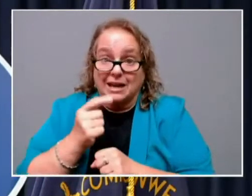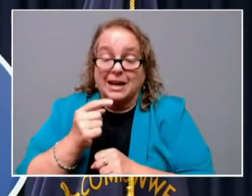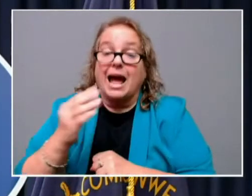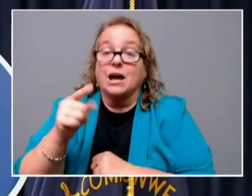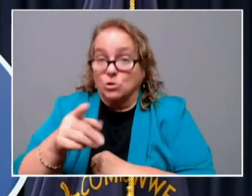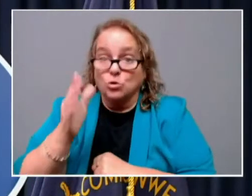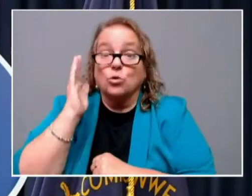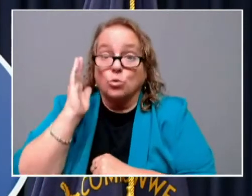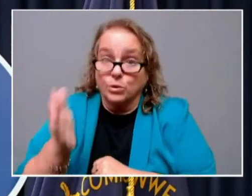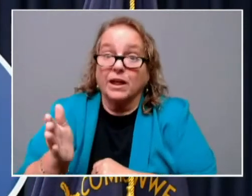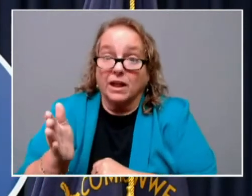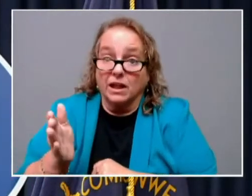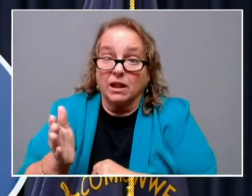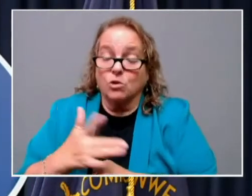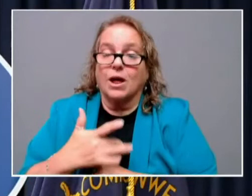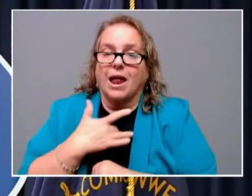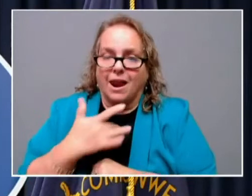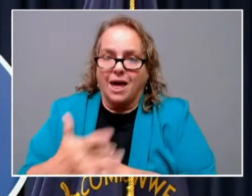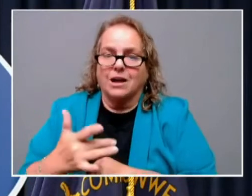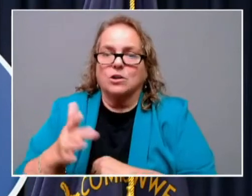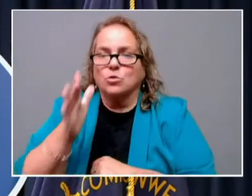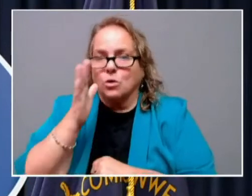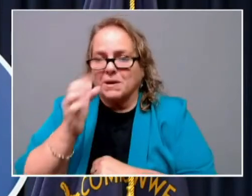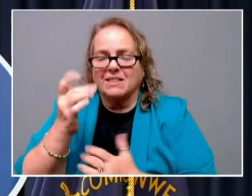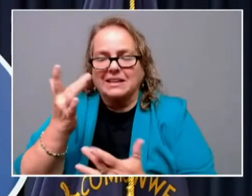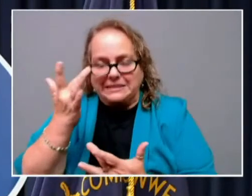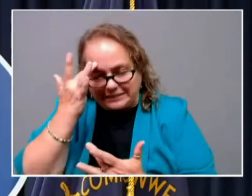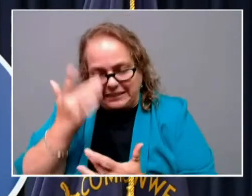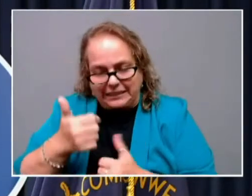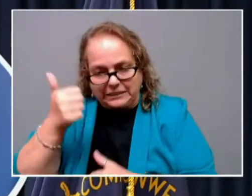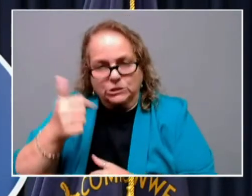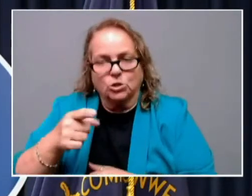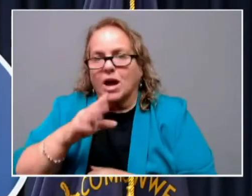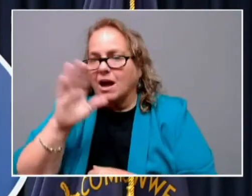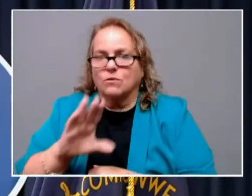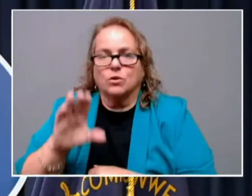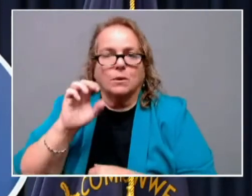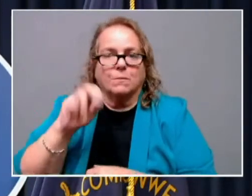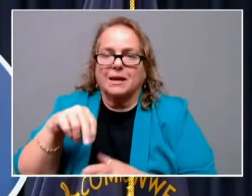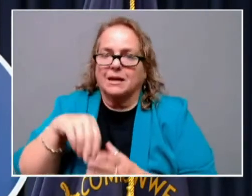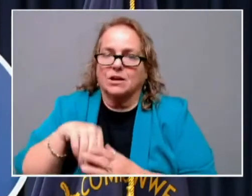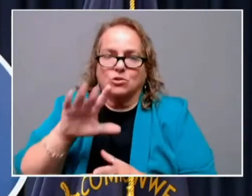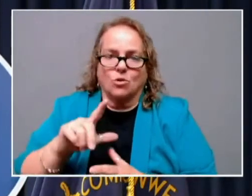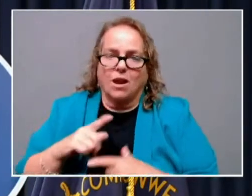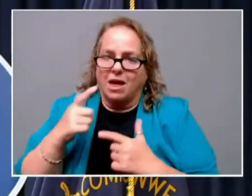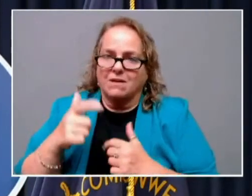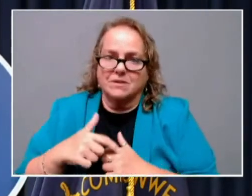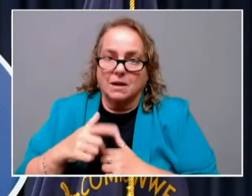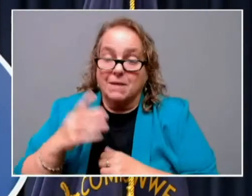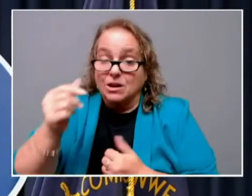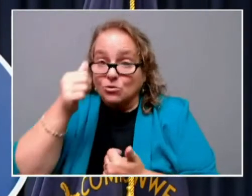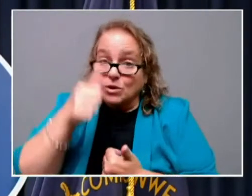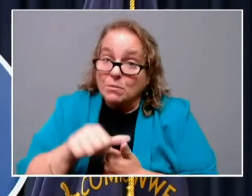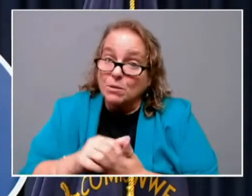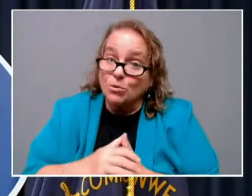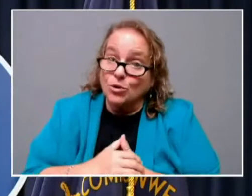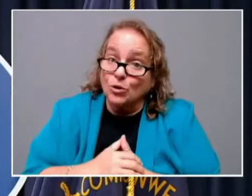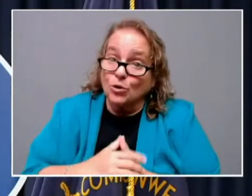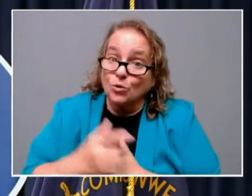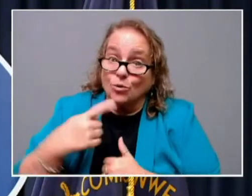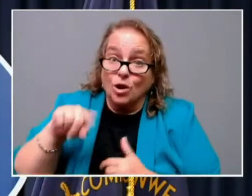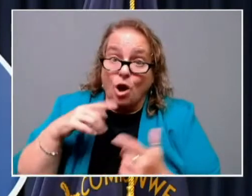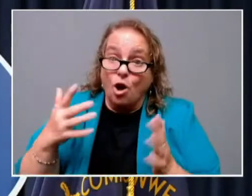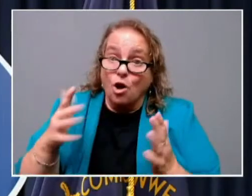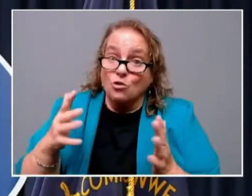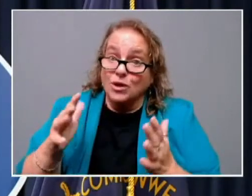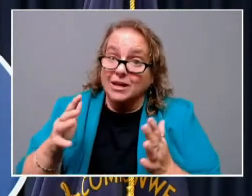very likely to be the sickest that you will ever be in your lifetime. And remember, we already take a vaccine for